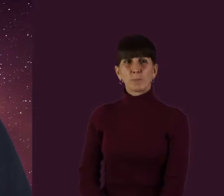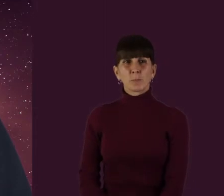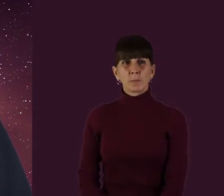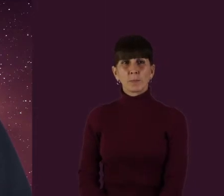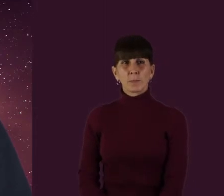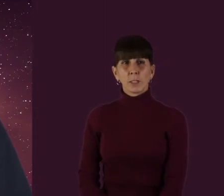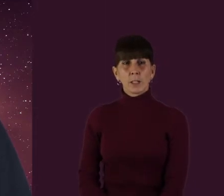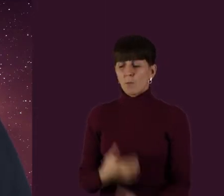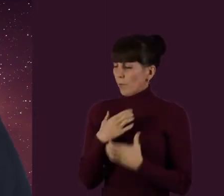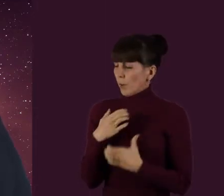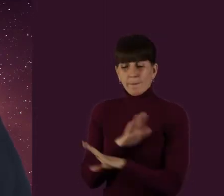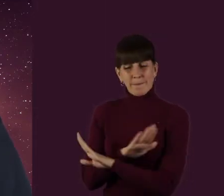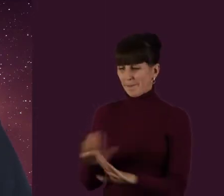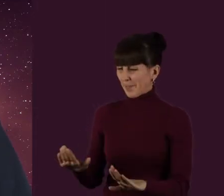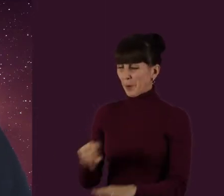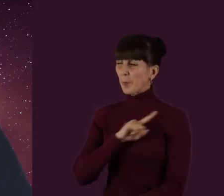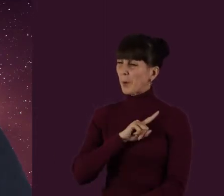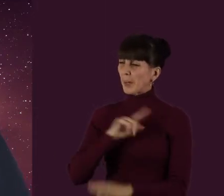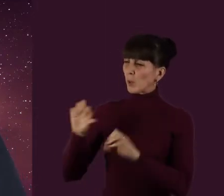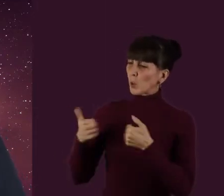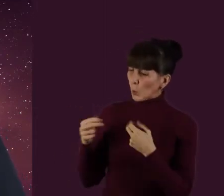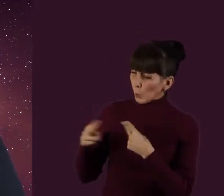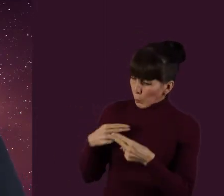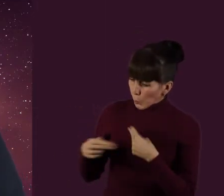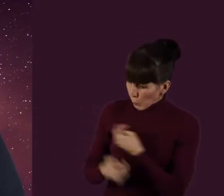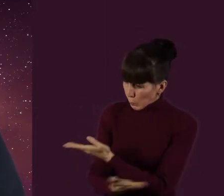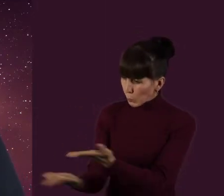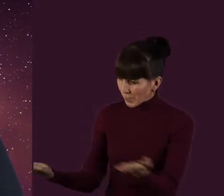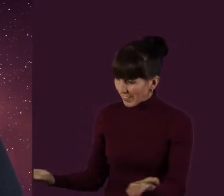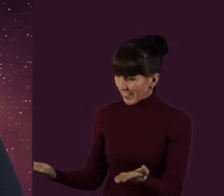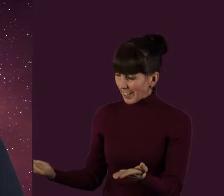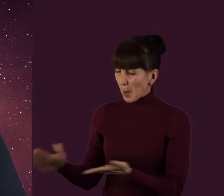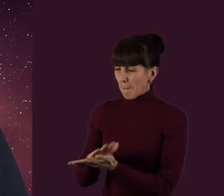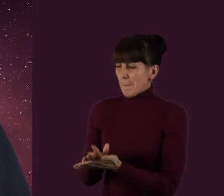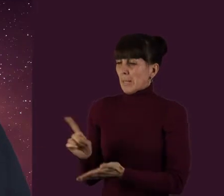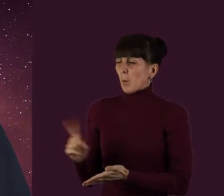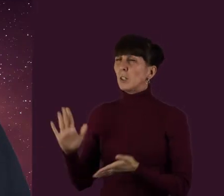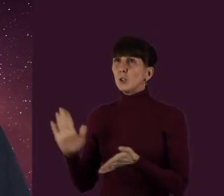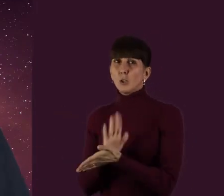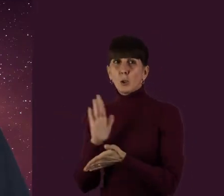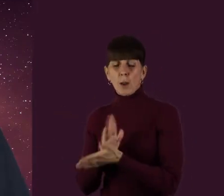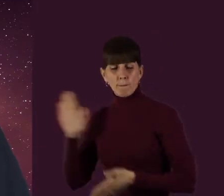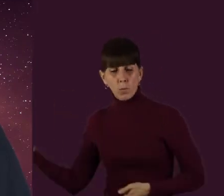Don't be afraid, because I bring you good news that will cause great joy for all the